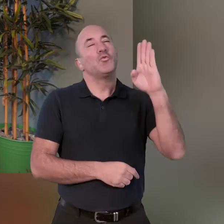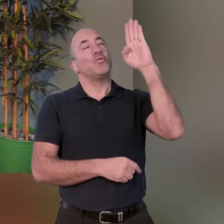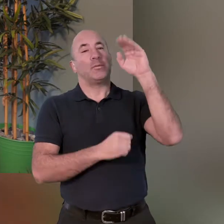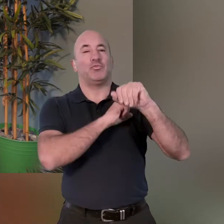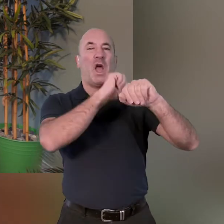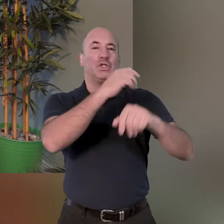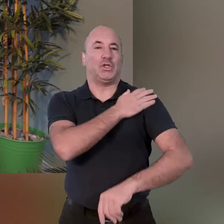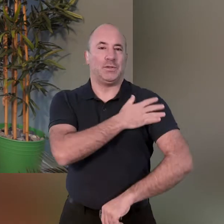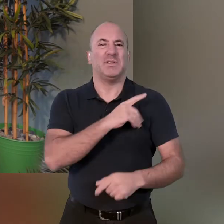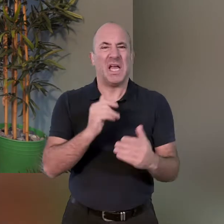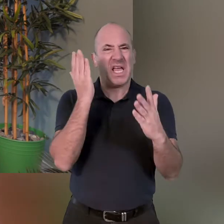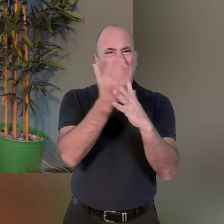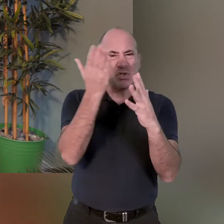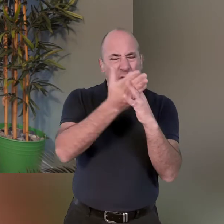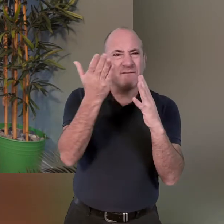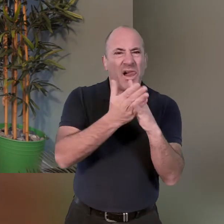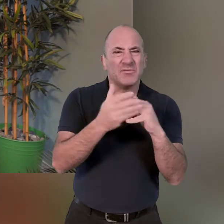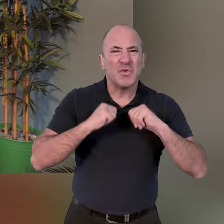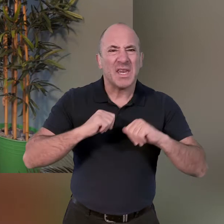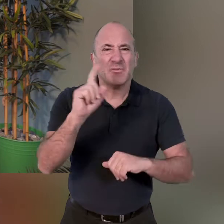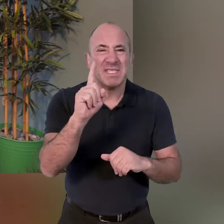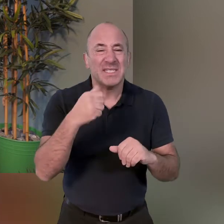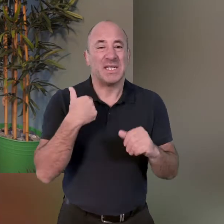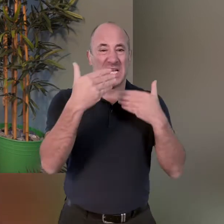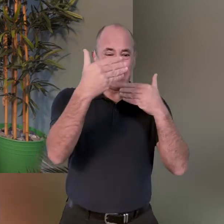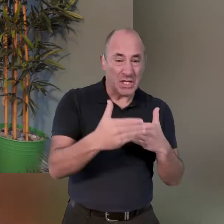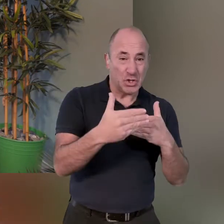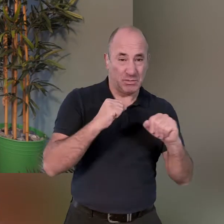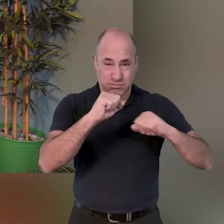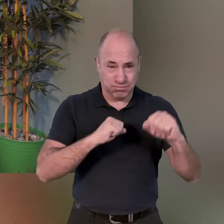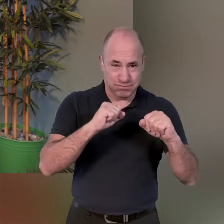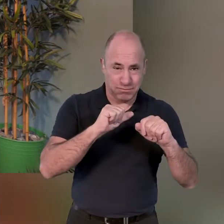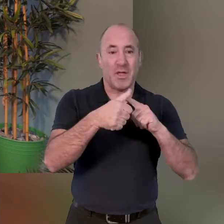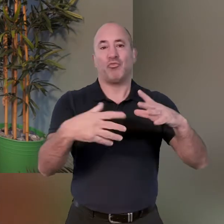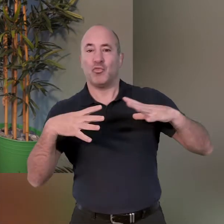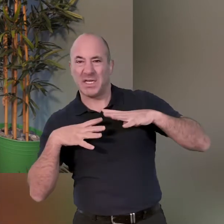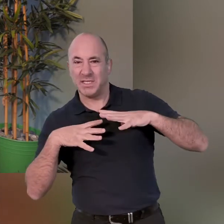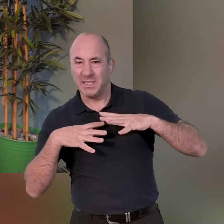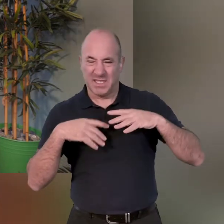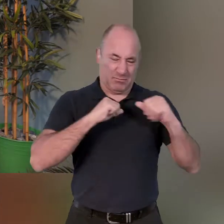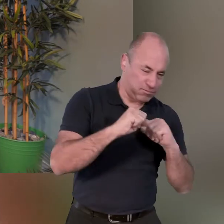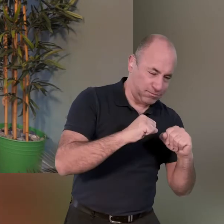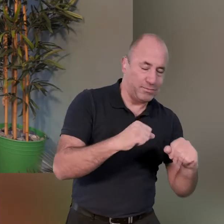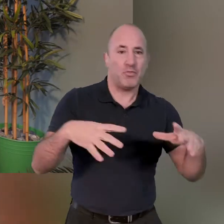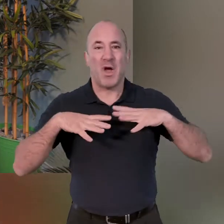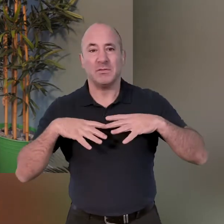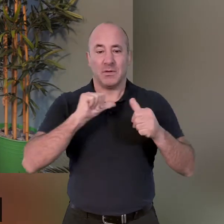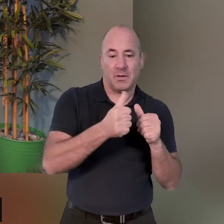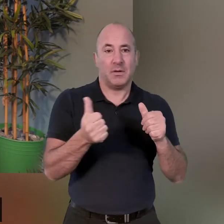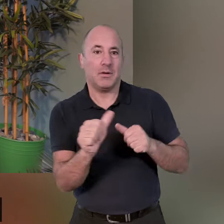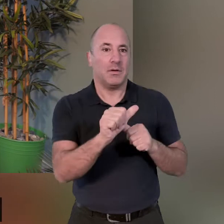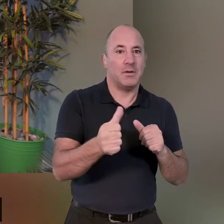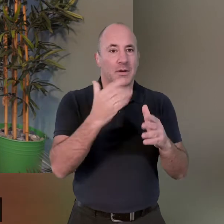training is where we do sessions of working out, followed by sessions of rest, and repeating that for a number of rounds.